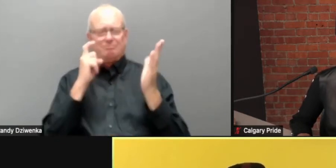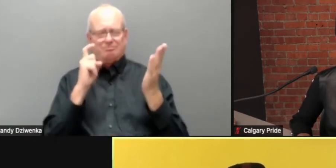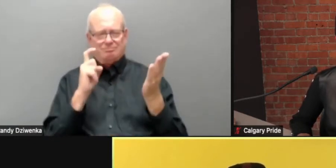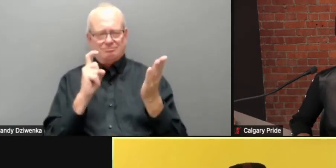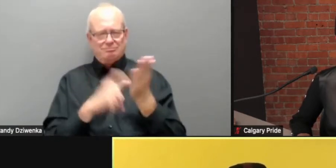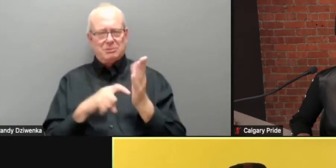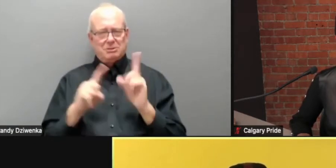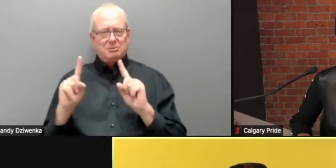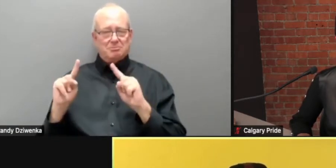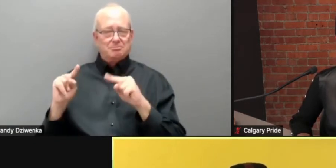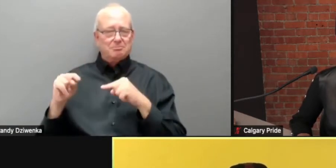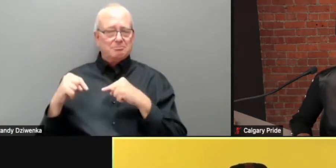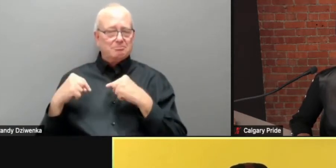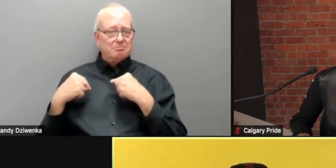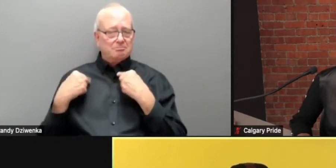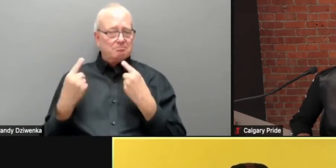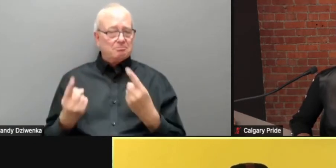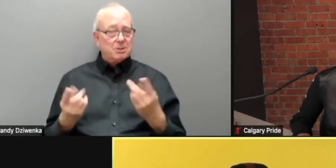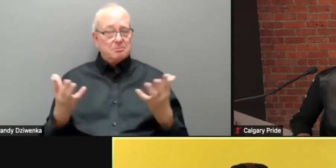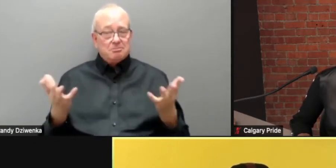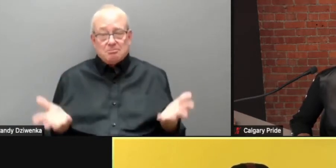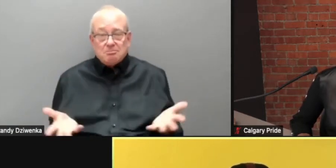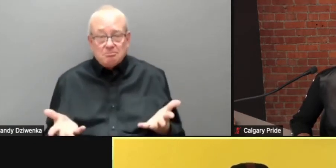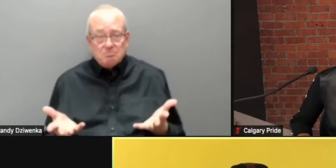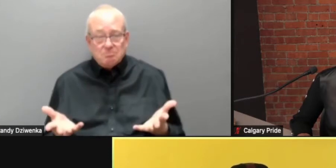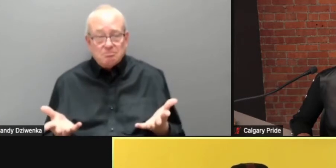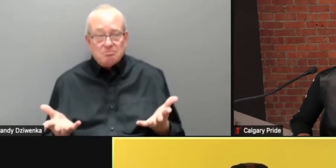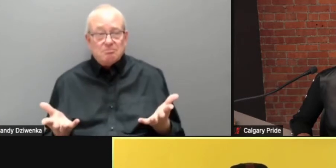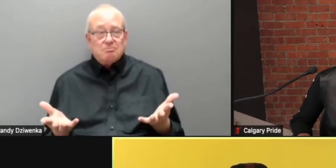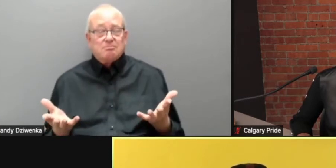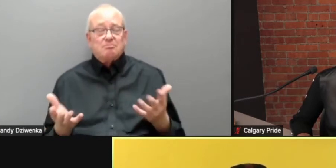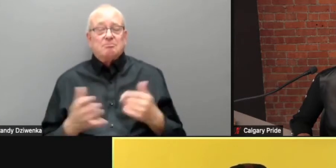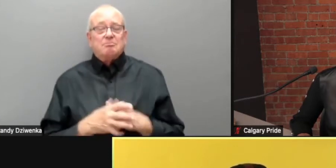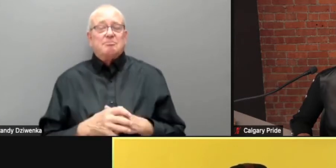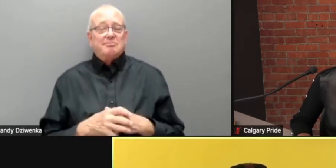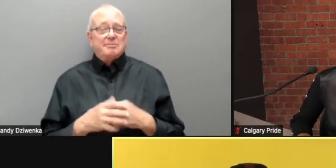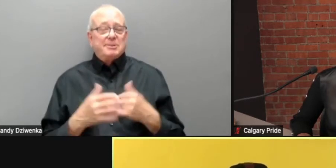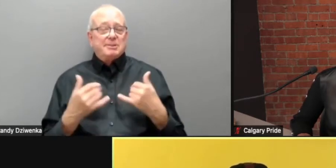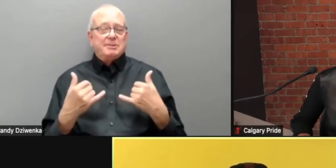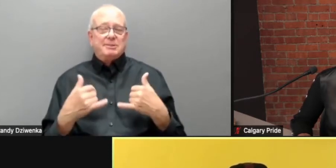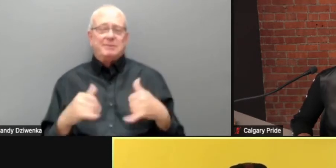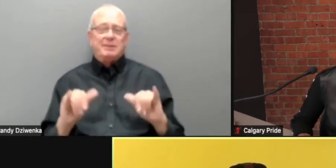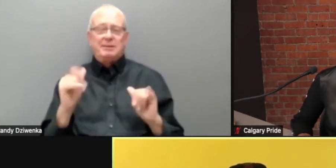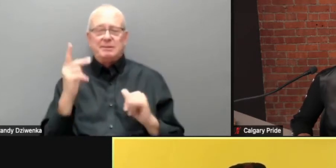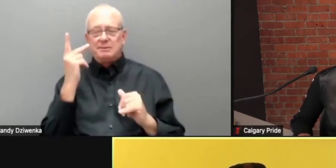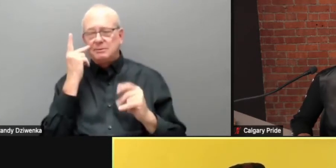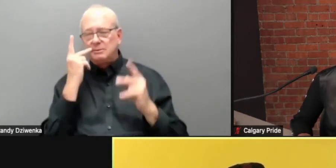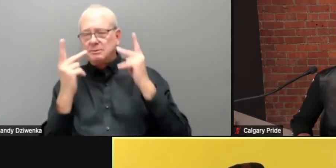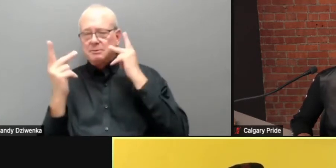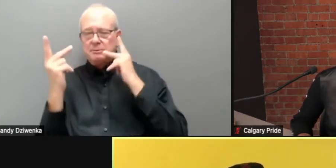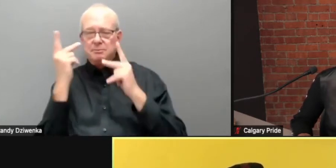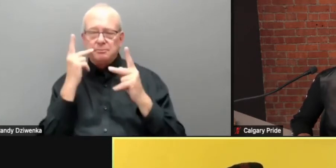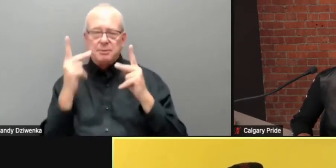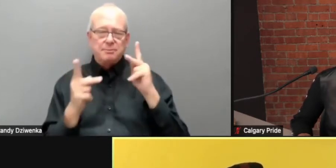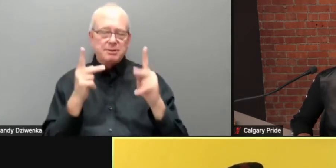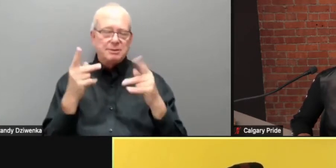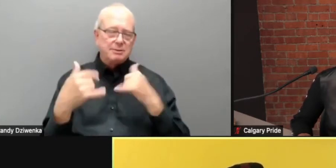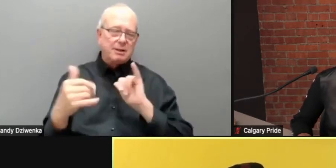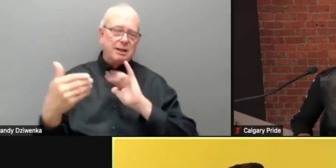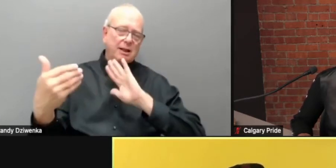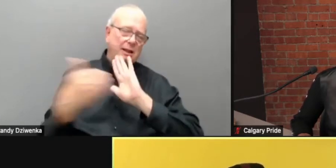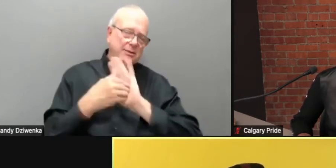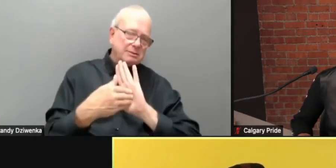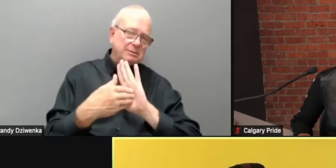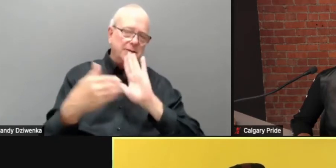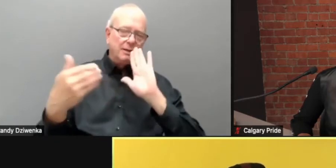even though I think there is homophobia is existing in all cultures. I cannot say one part of the world where there is